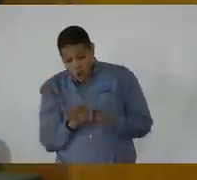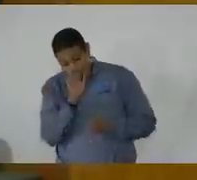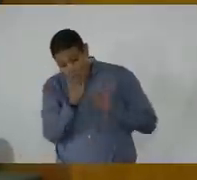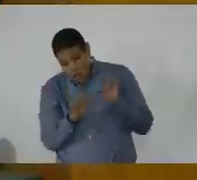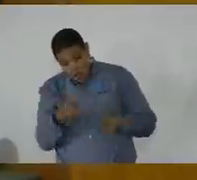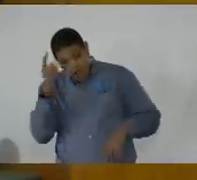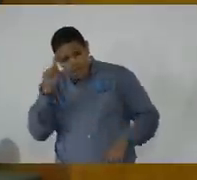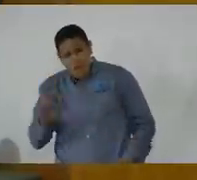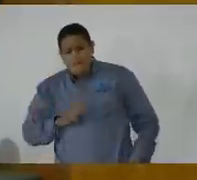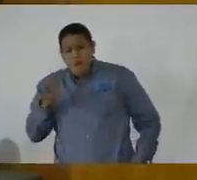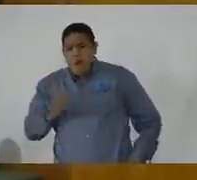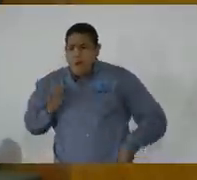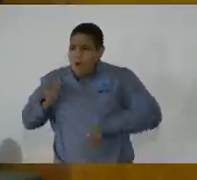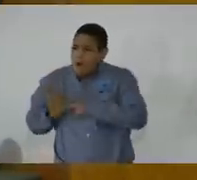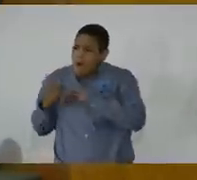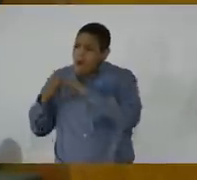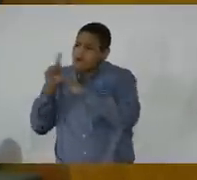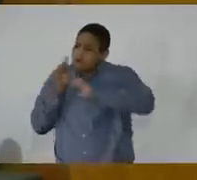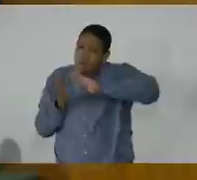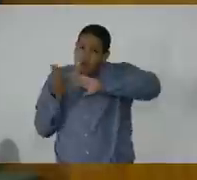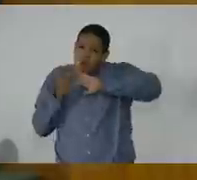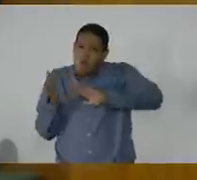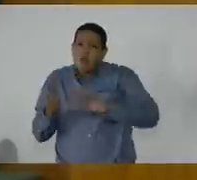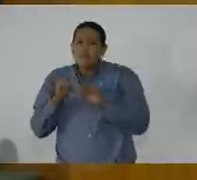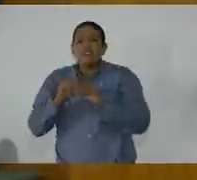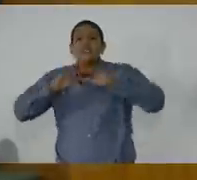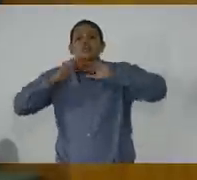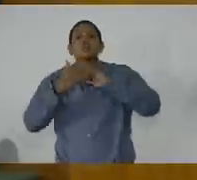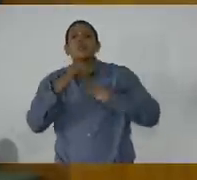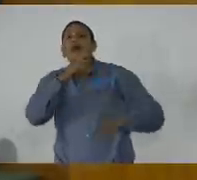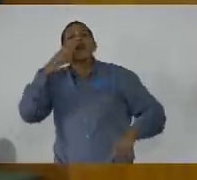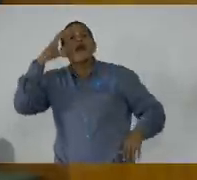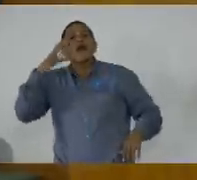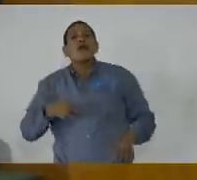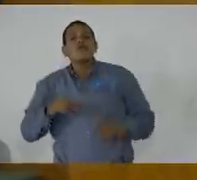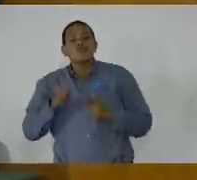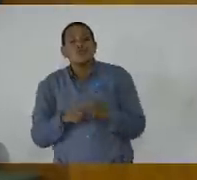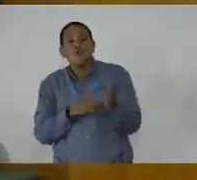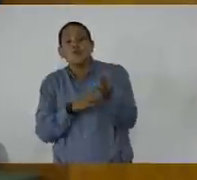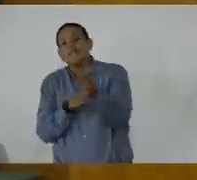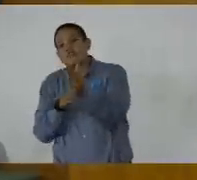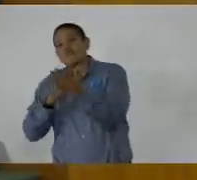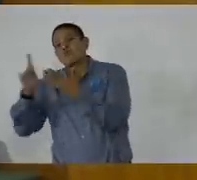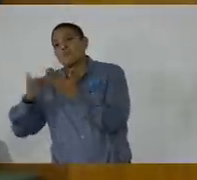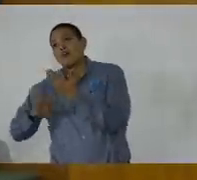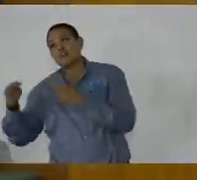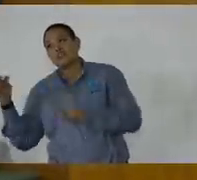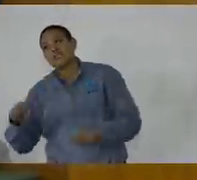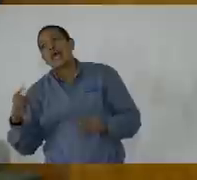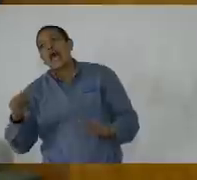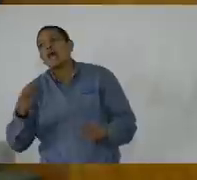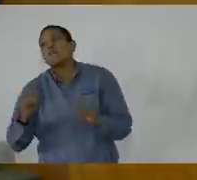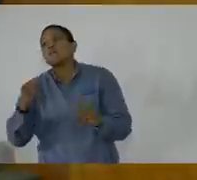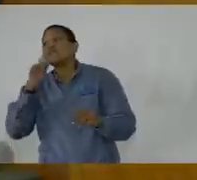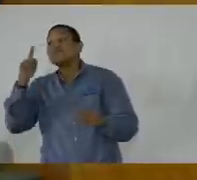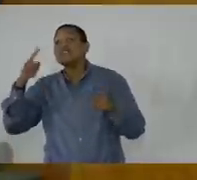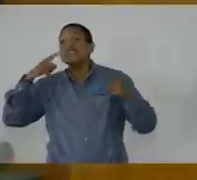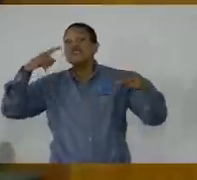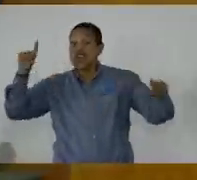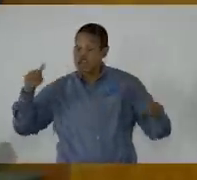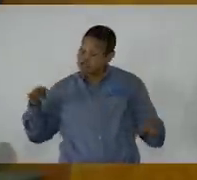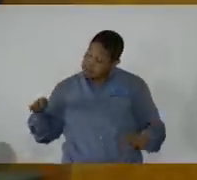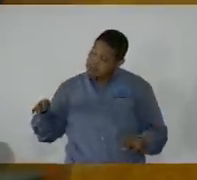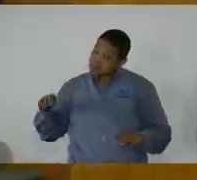for the formalizing of operators in the Jamaica Agricultural and Fisheries Project, which successfully, Madam